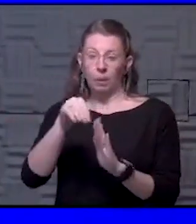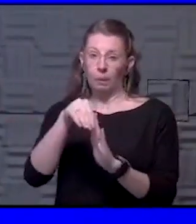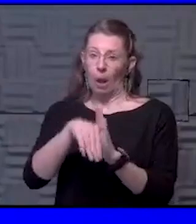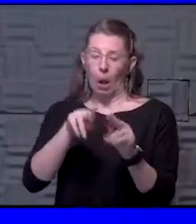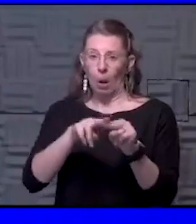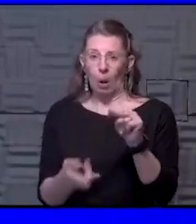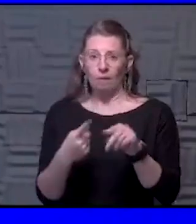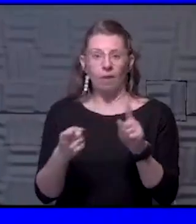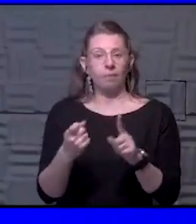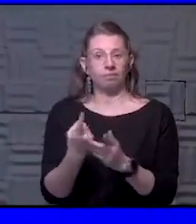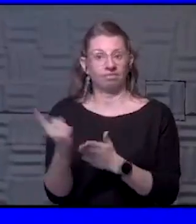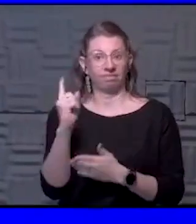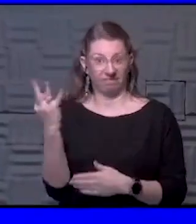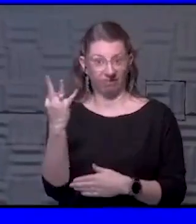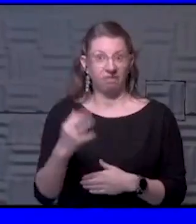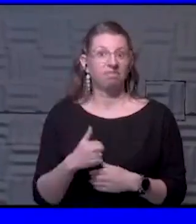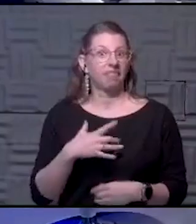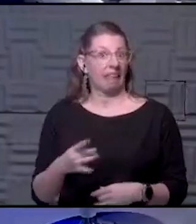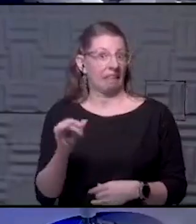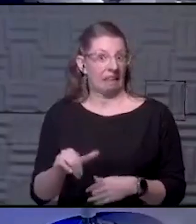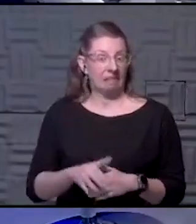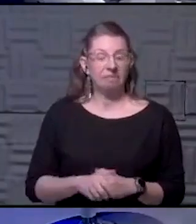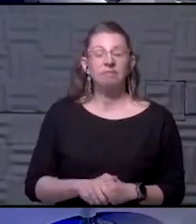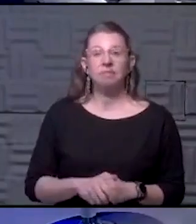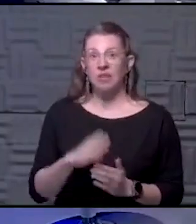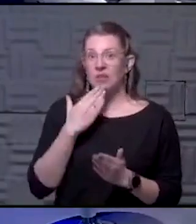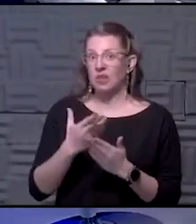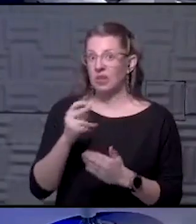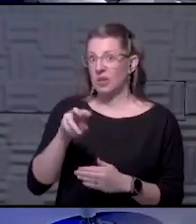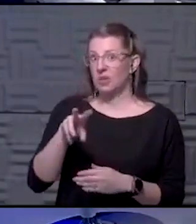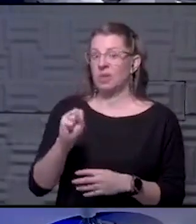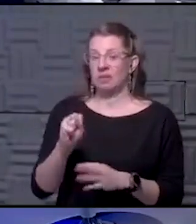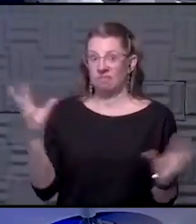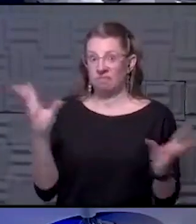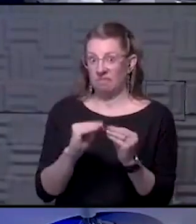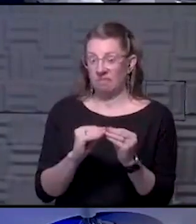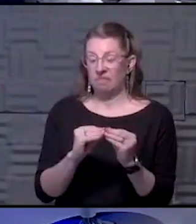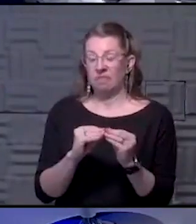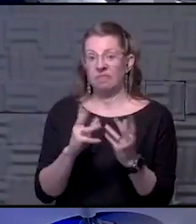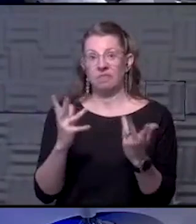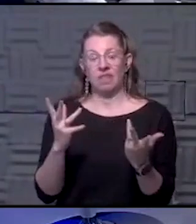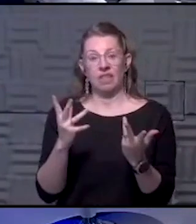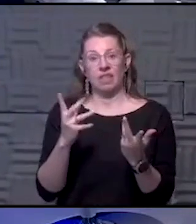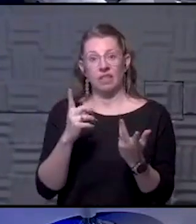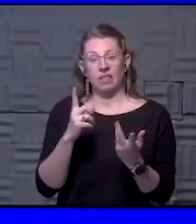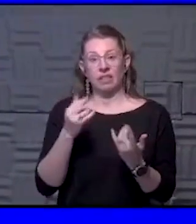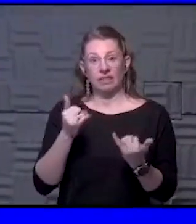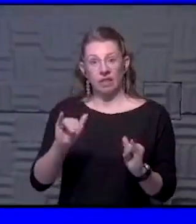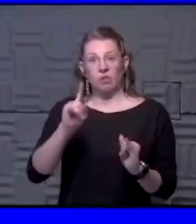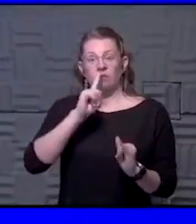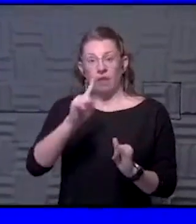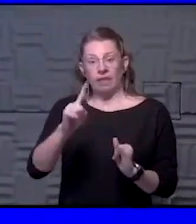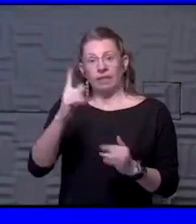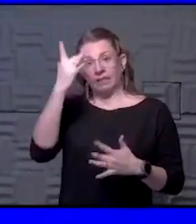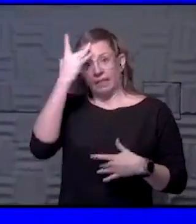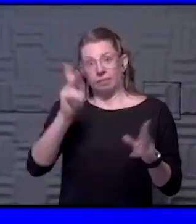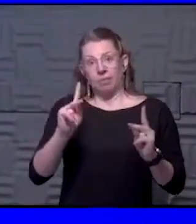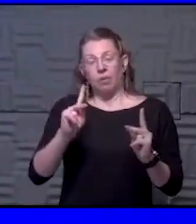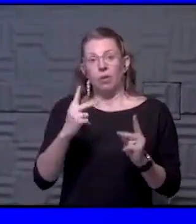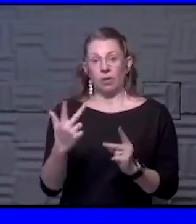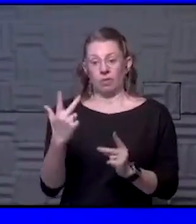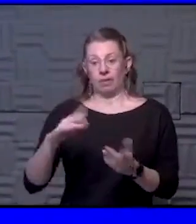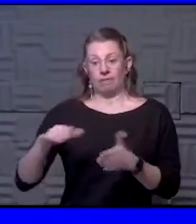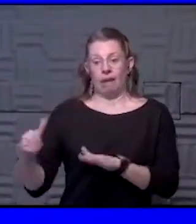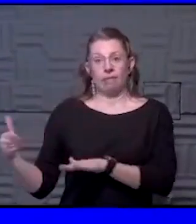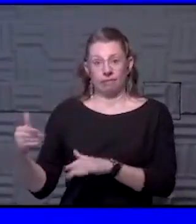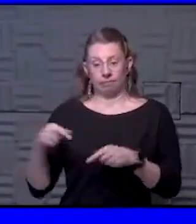bit from Friday. We like it. Yeah, so that's, you know, good news overall. Obviously still really sick people though, 3 deaths over the weekend, for instance. So, you